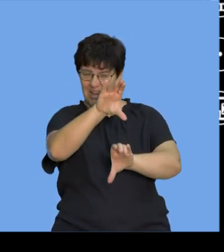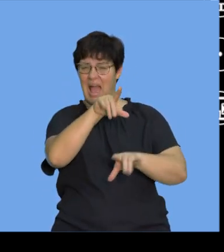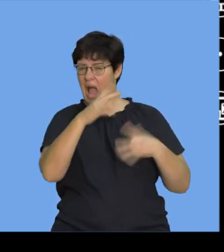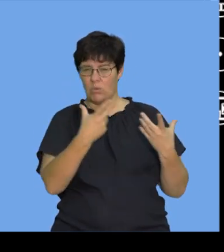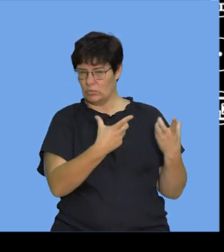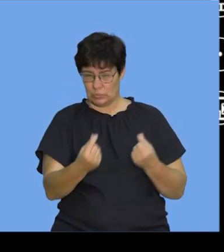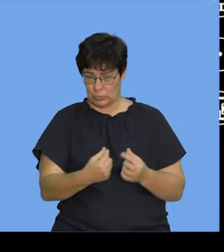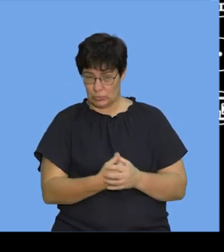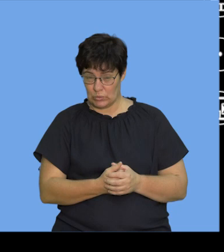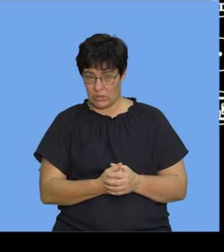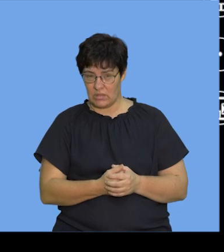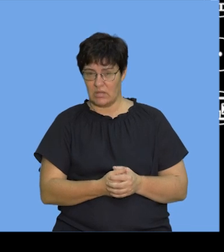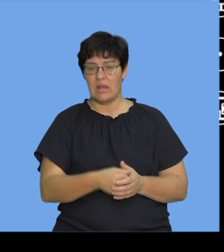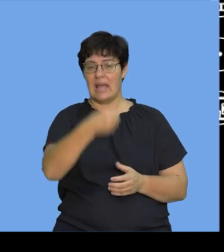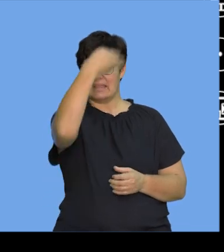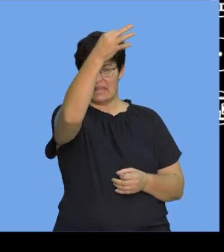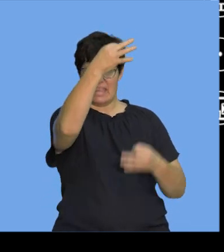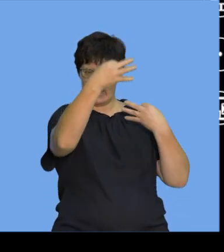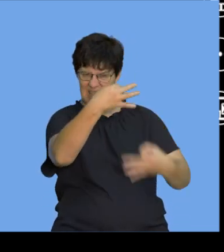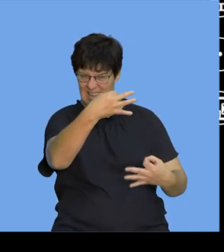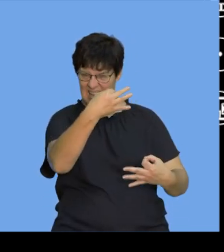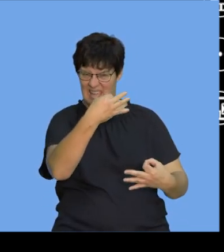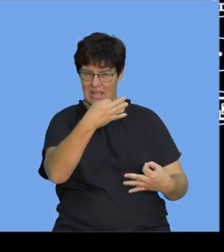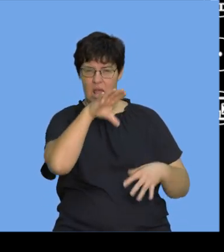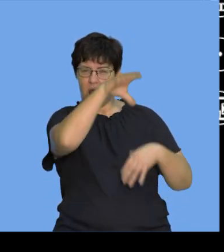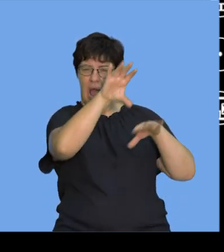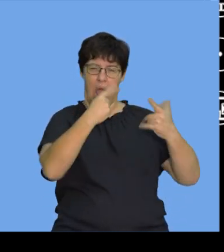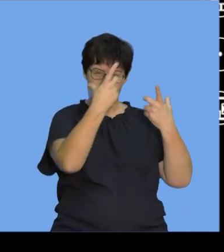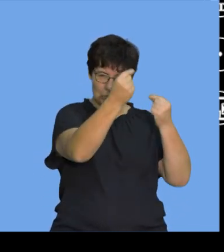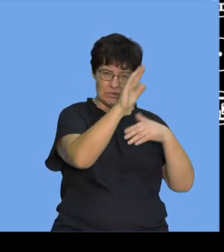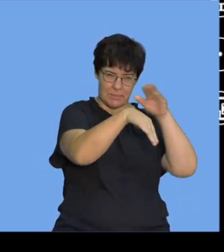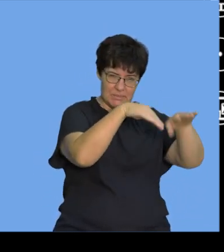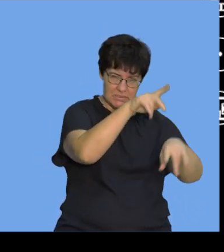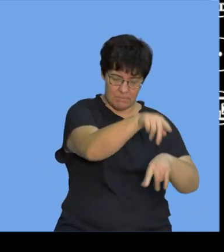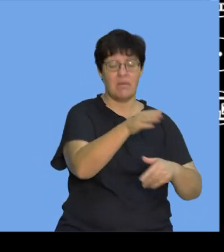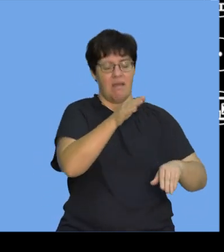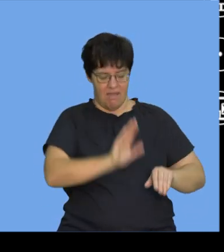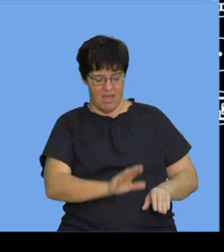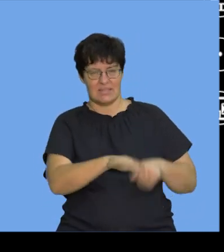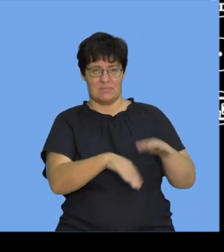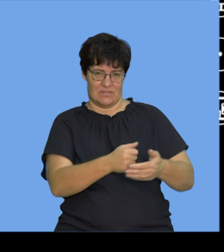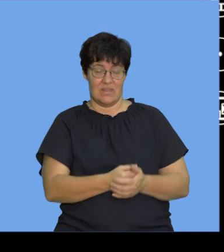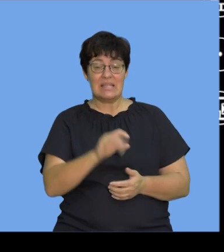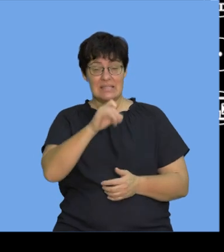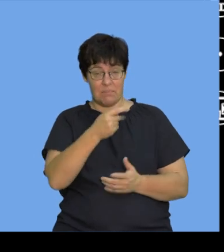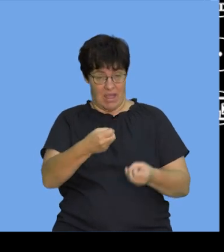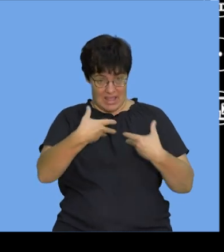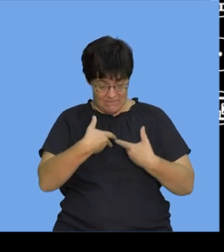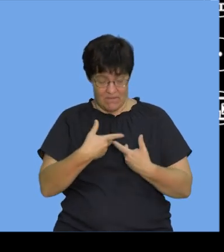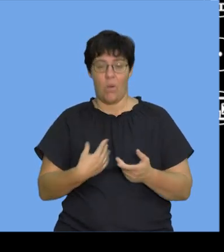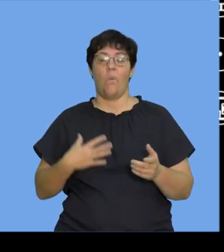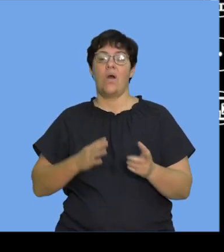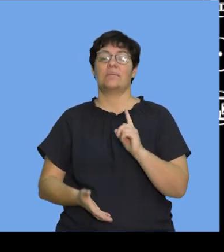I gave you 3 steps and 3 steps for 2 parts of this. It's when you are given the sigma notation, they want you to find the